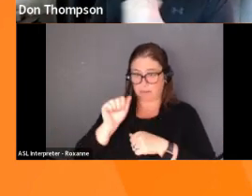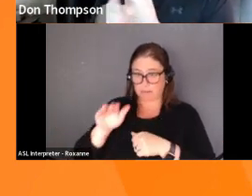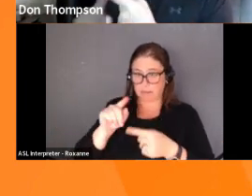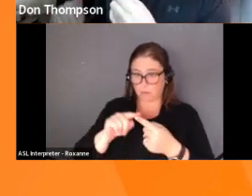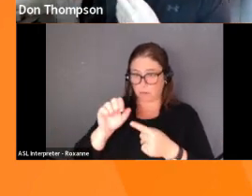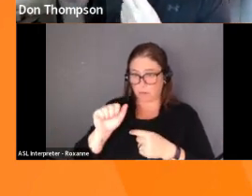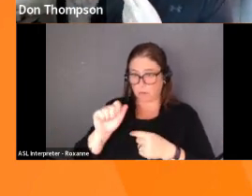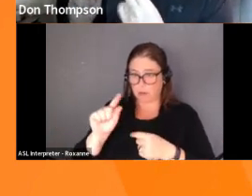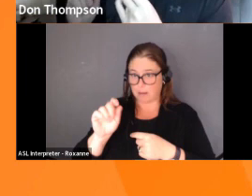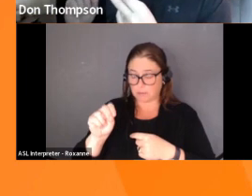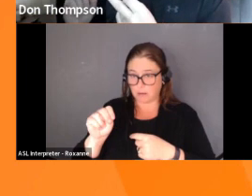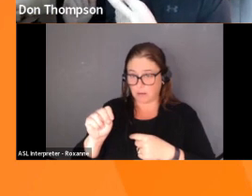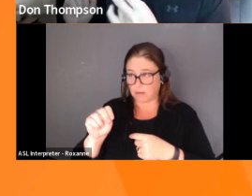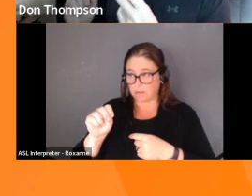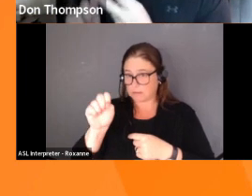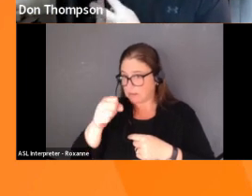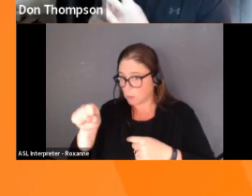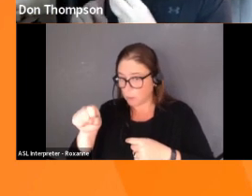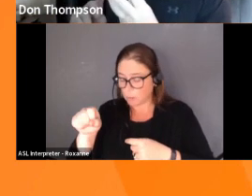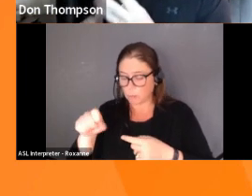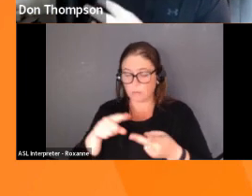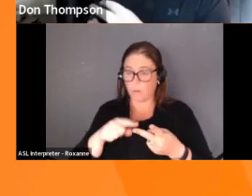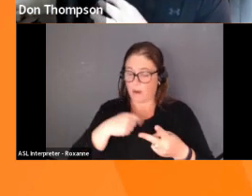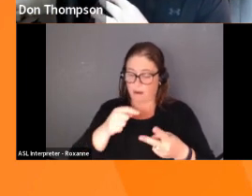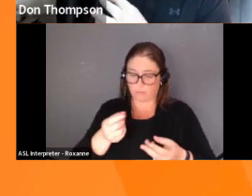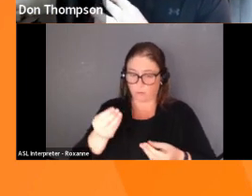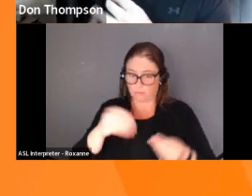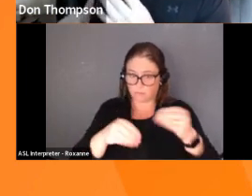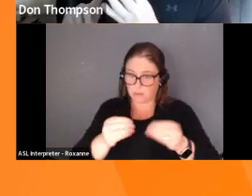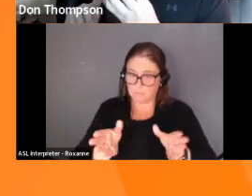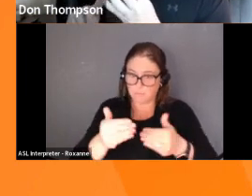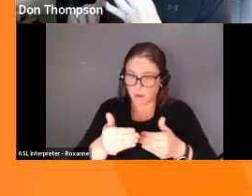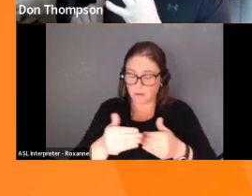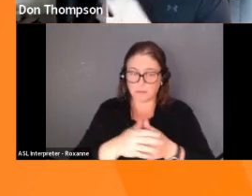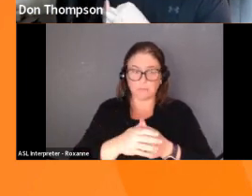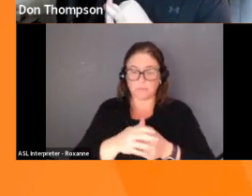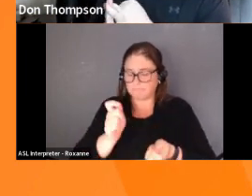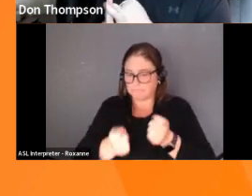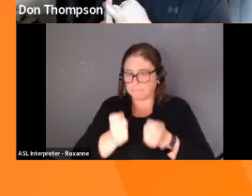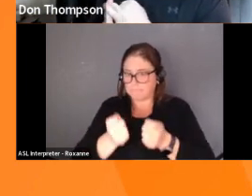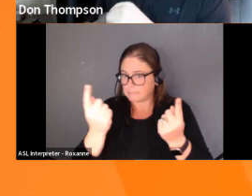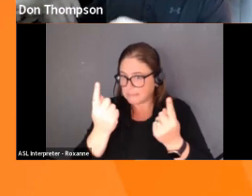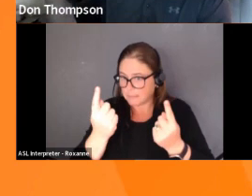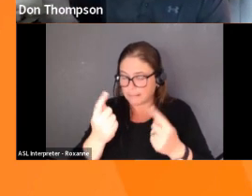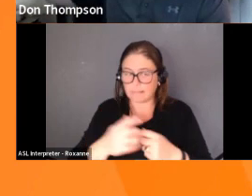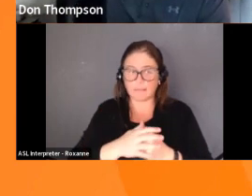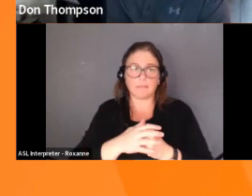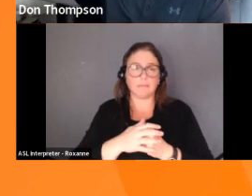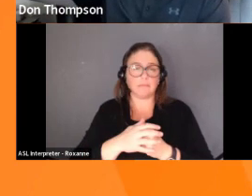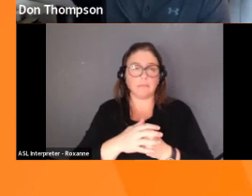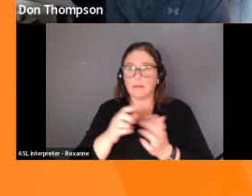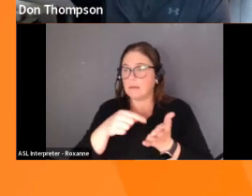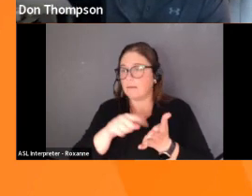more detail, whether we have to repackage it, reconfigure it, pay commissions, right? Pay a